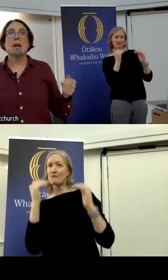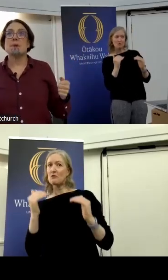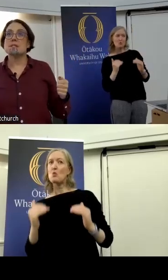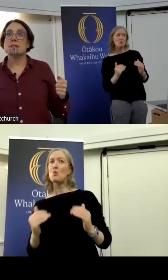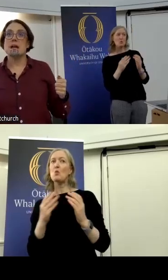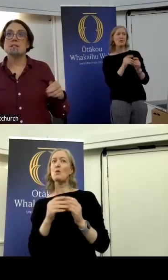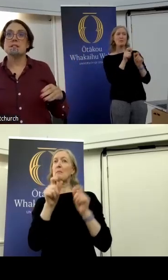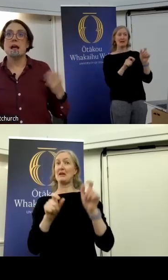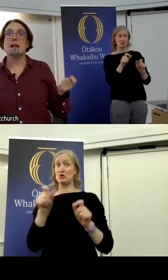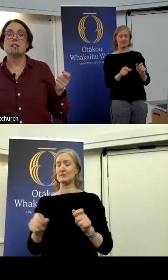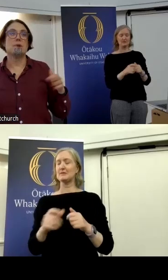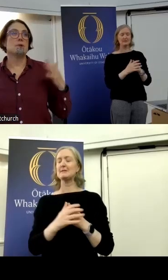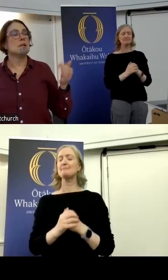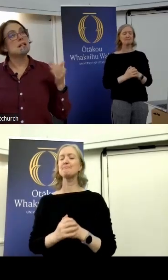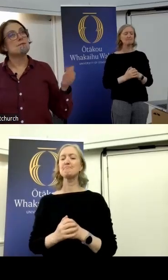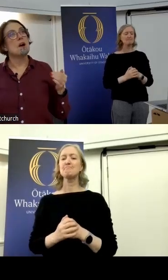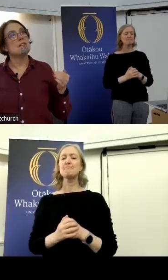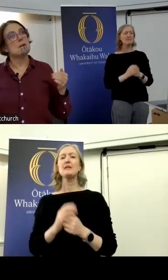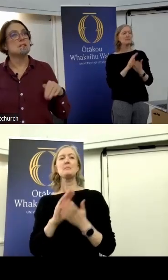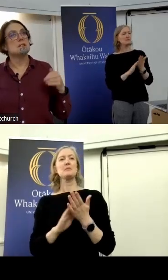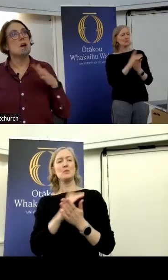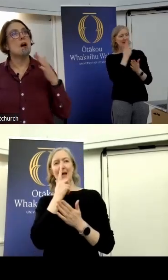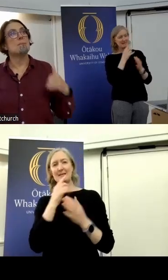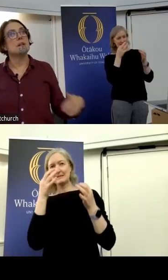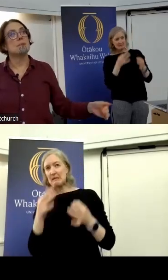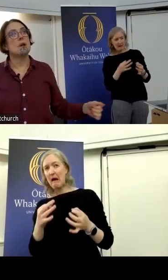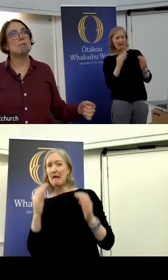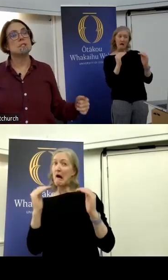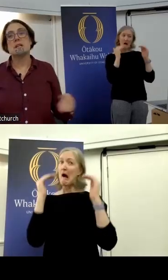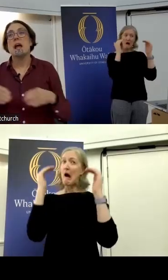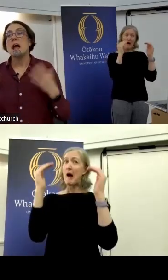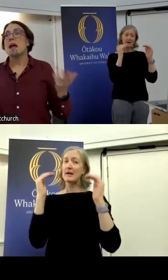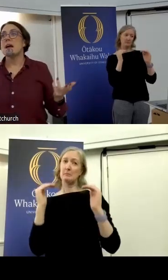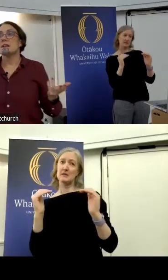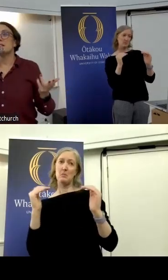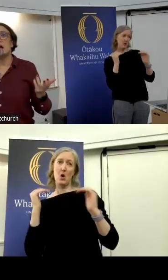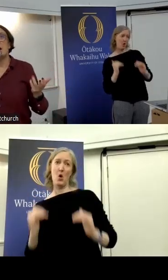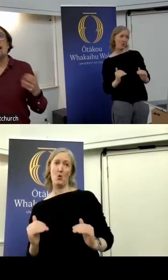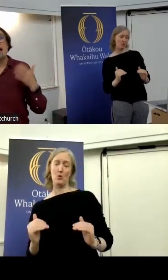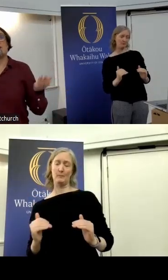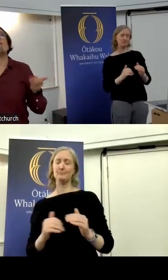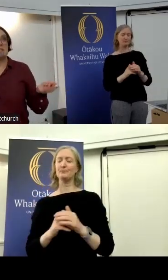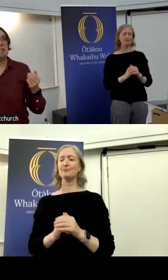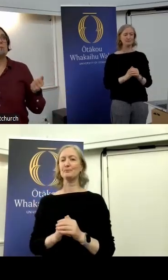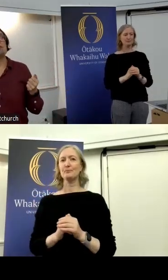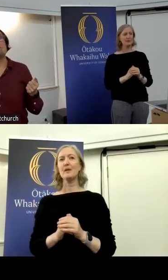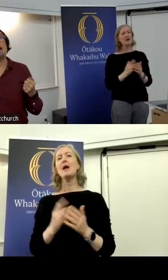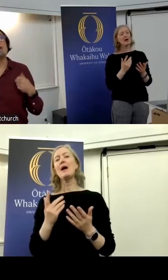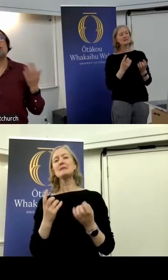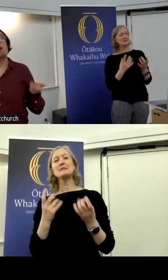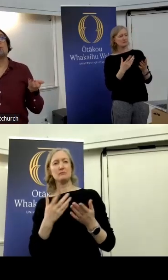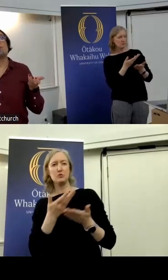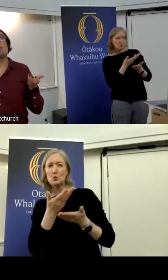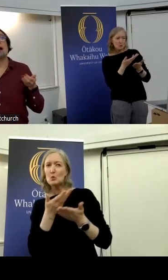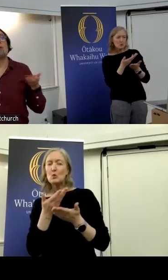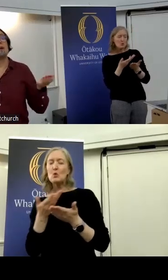that were coming to see us. And so we could classify them as high, medium, and low risk, and have a conversation with them